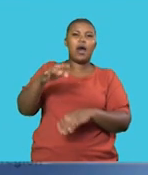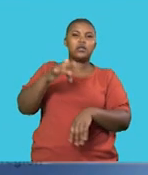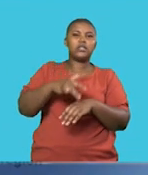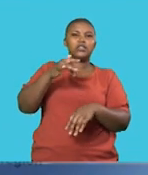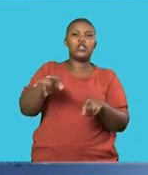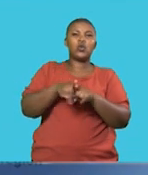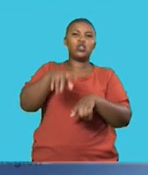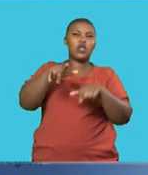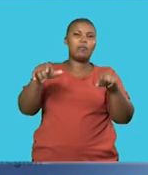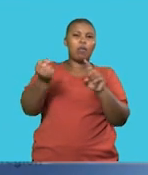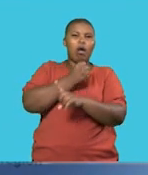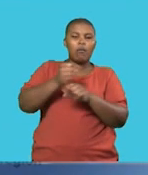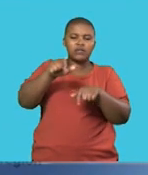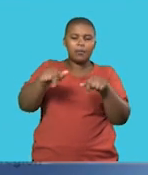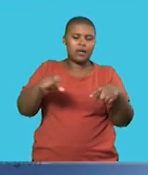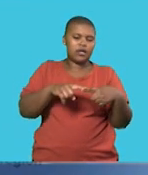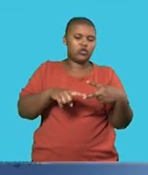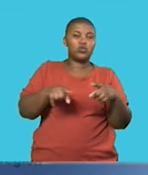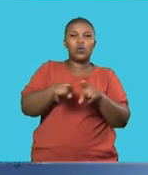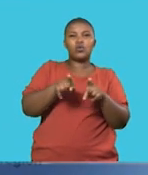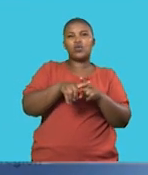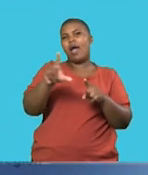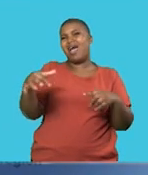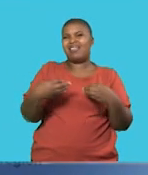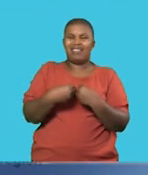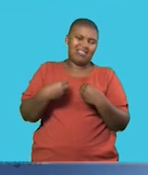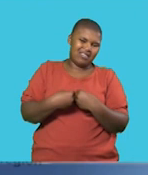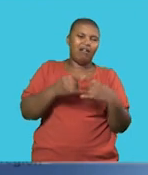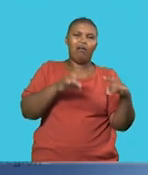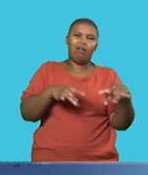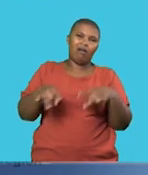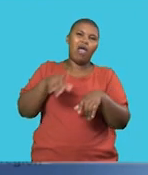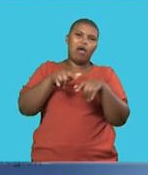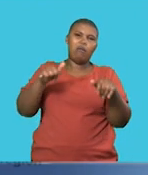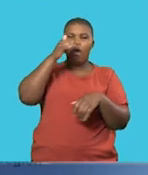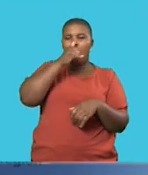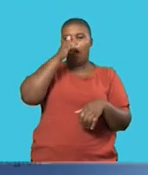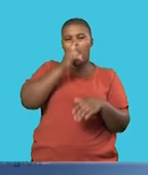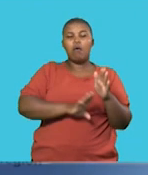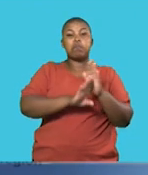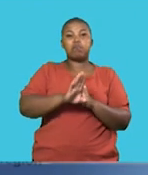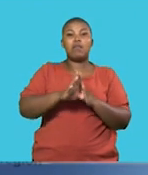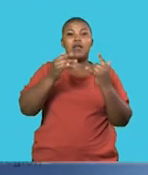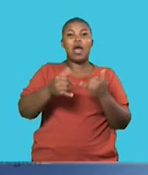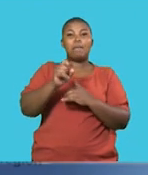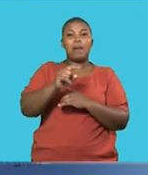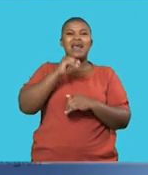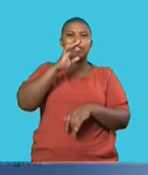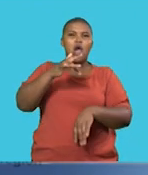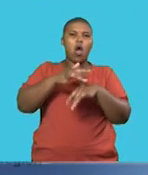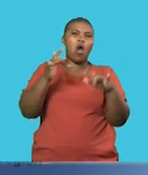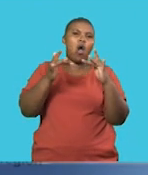ukuthi izindaba-ke zokushayana kwabantu ngokunjalo-ke nezinye-ke izinto ezenzakala esikhombisa-ke ukuthintana kwabantu ethi-ke lokho kubizwa nge-contact